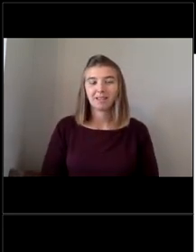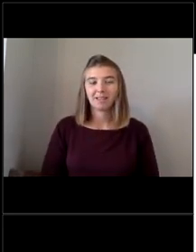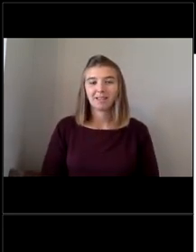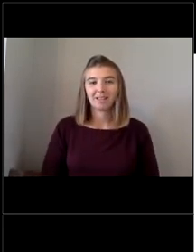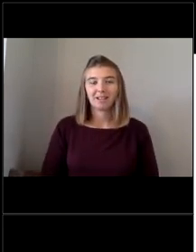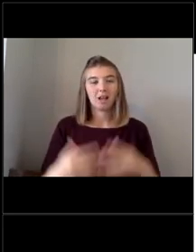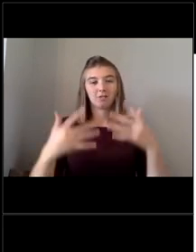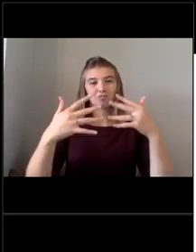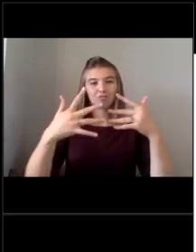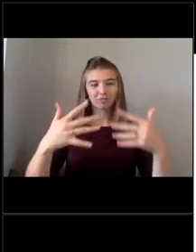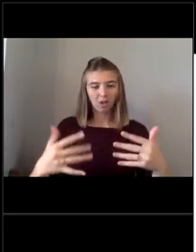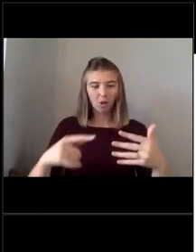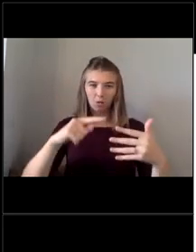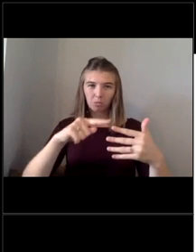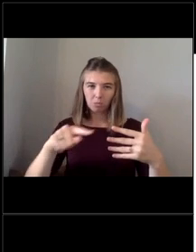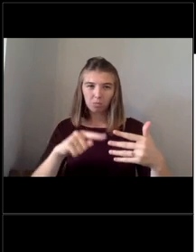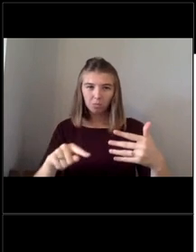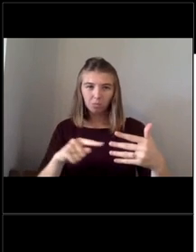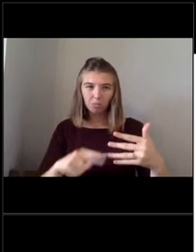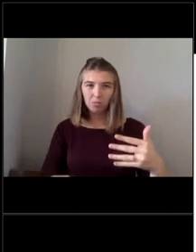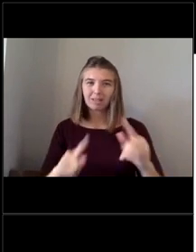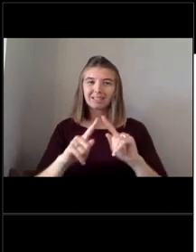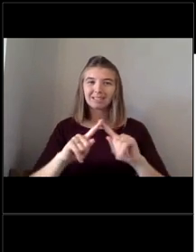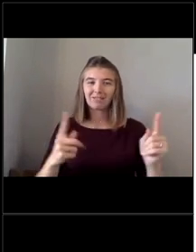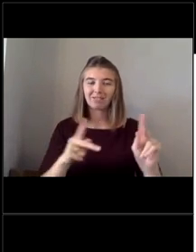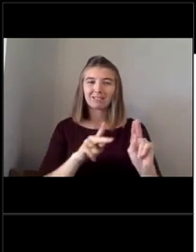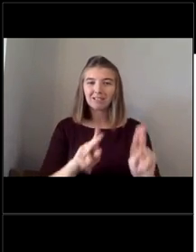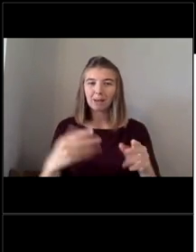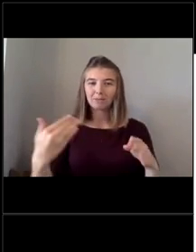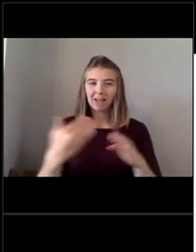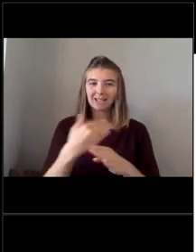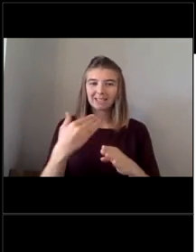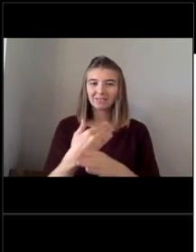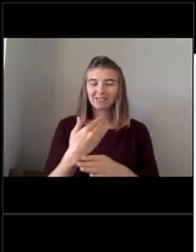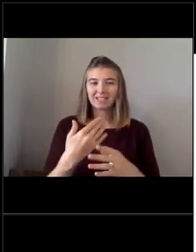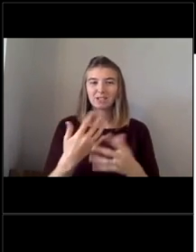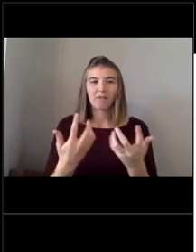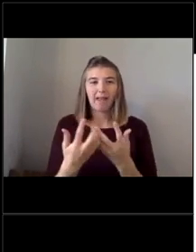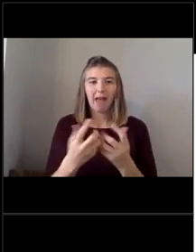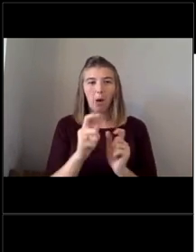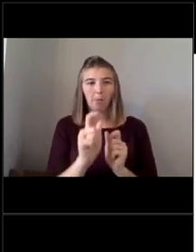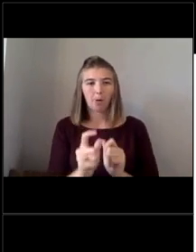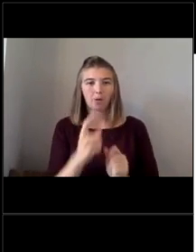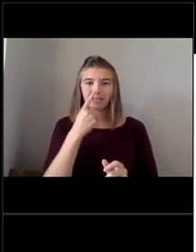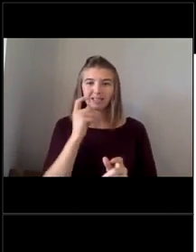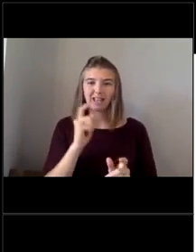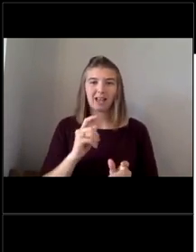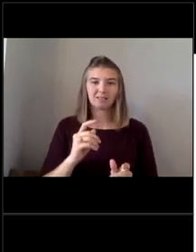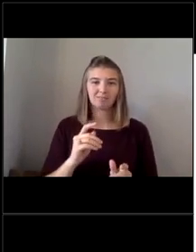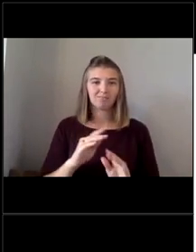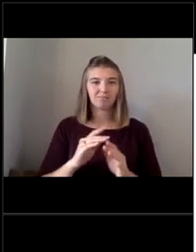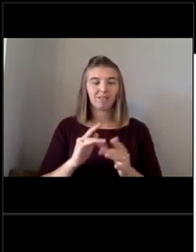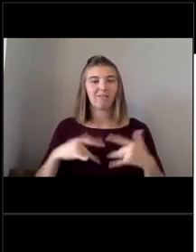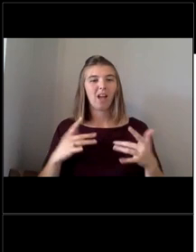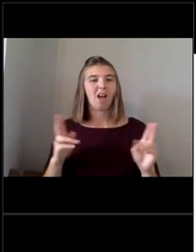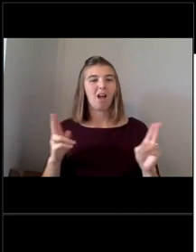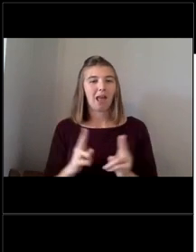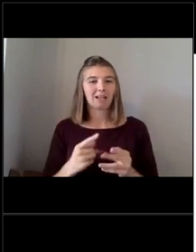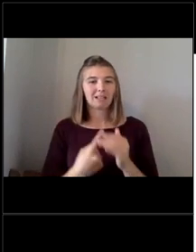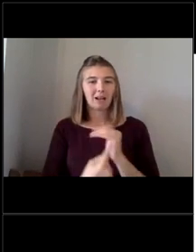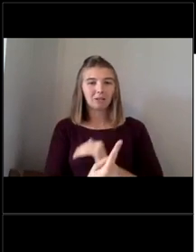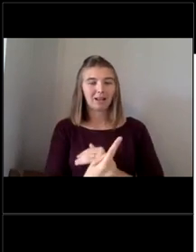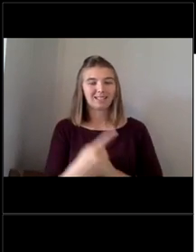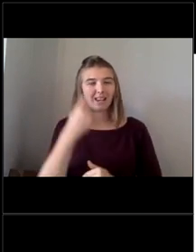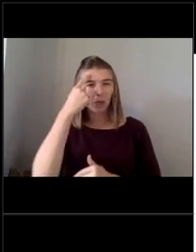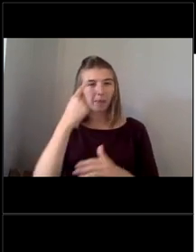sorts of activities that people do in order to try and avoid feeling isolated. It does seem that that key demographic there